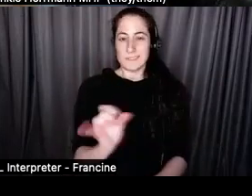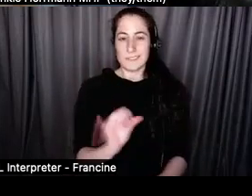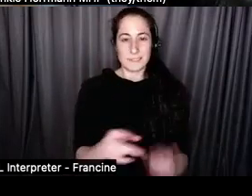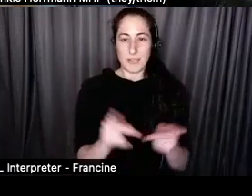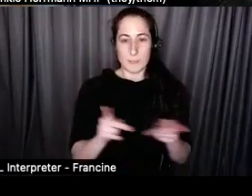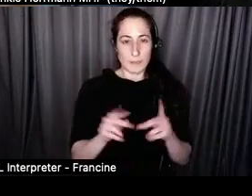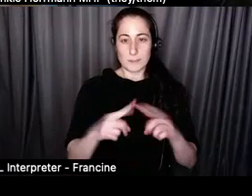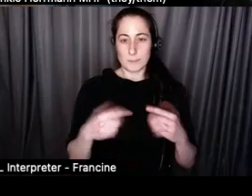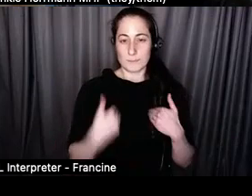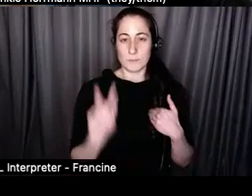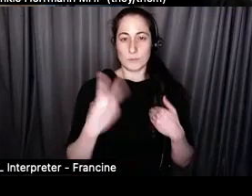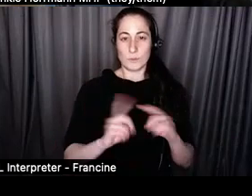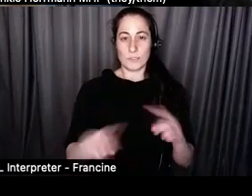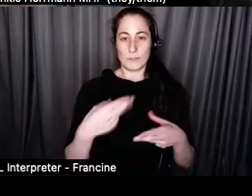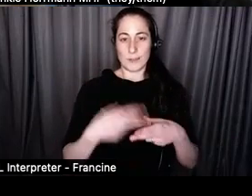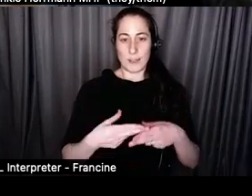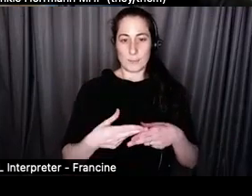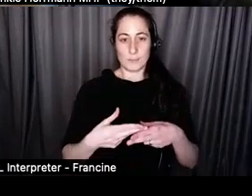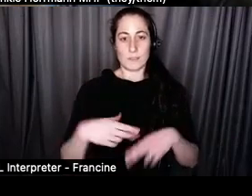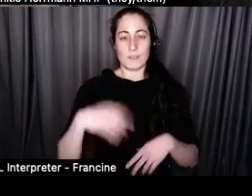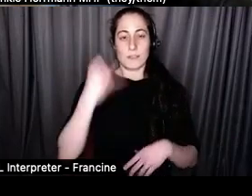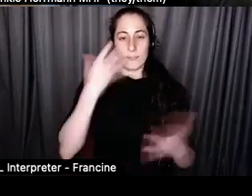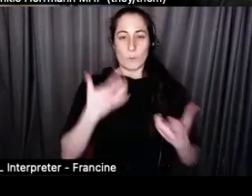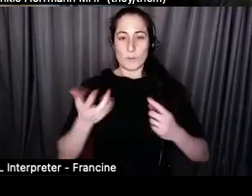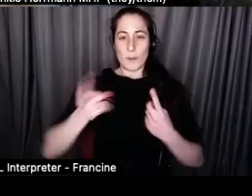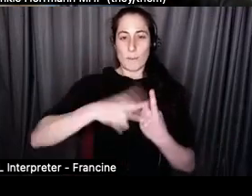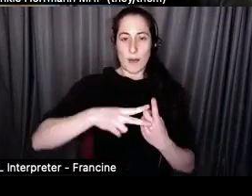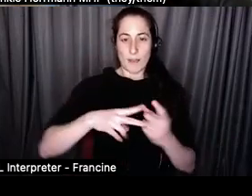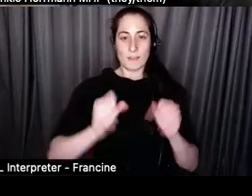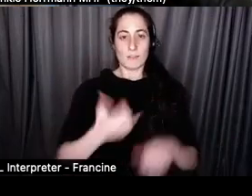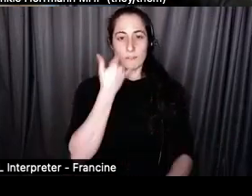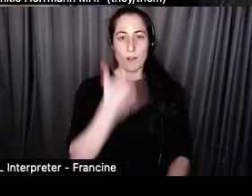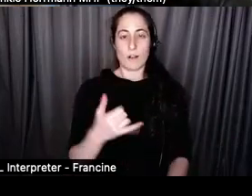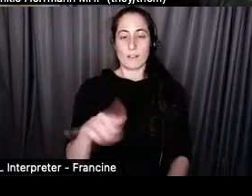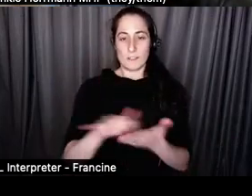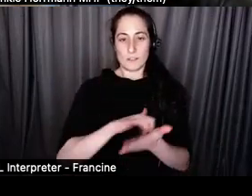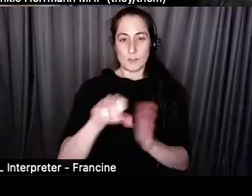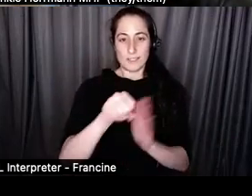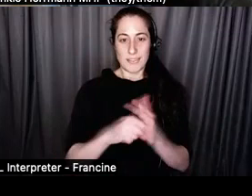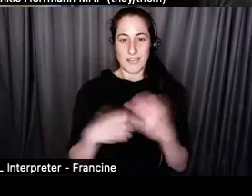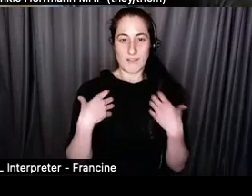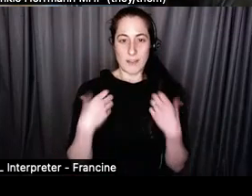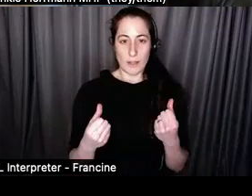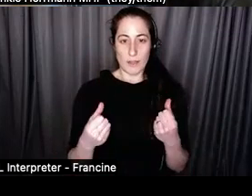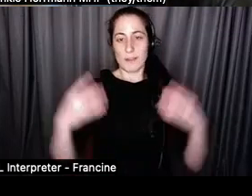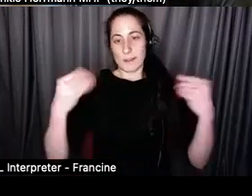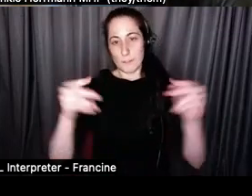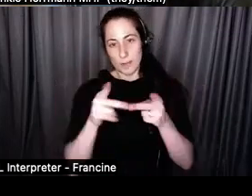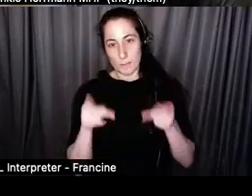different names for it. And in order to apply, you can just call the New York State of Health, also known as the marketplace,